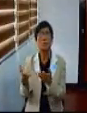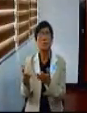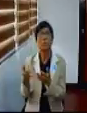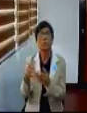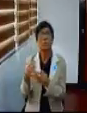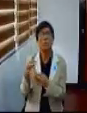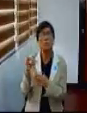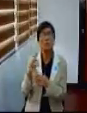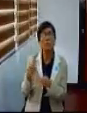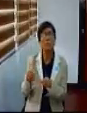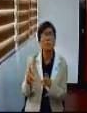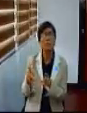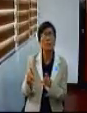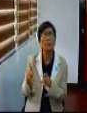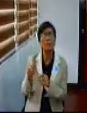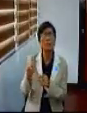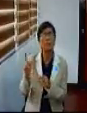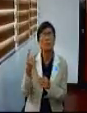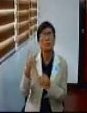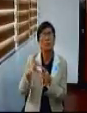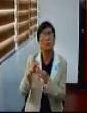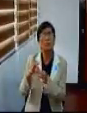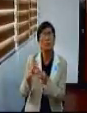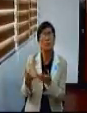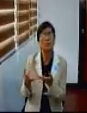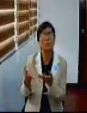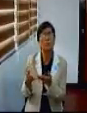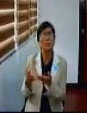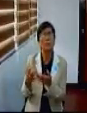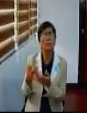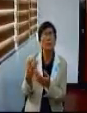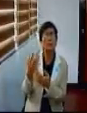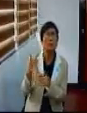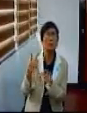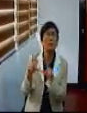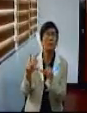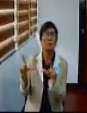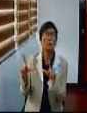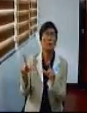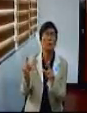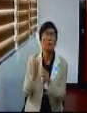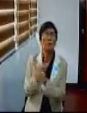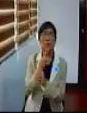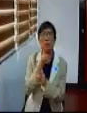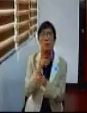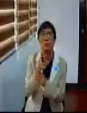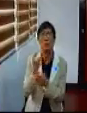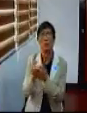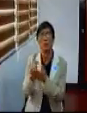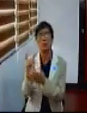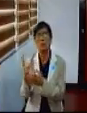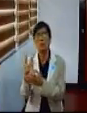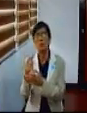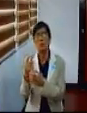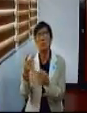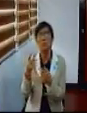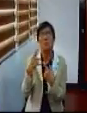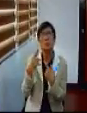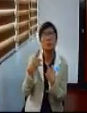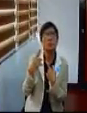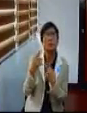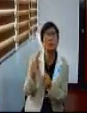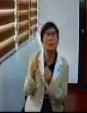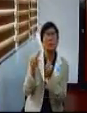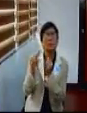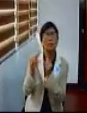or contributed, but you're only linked to it, the idea is that you use your leverage to make sure that the one who has caused, contributed to